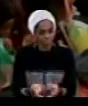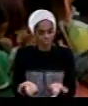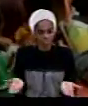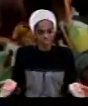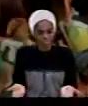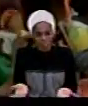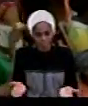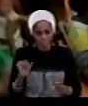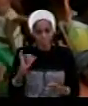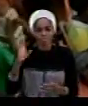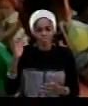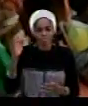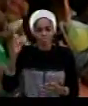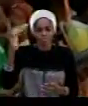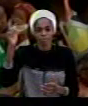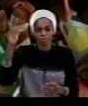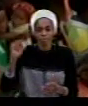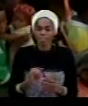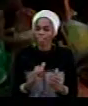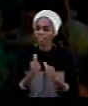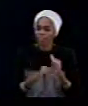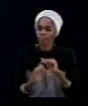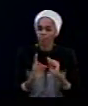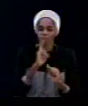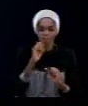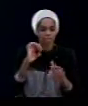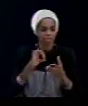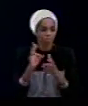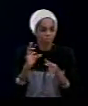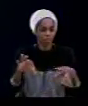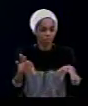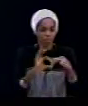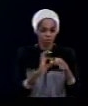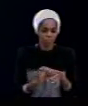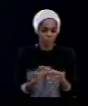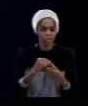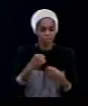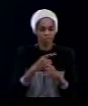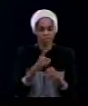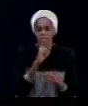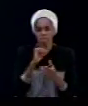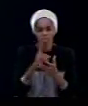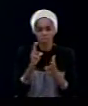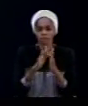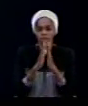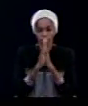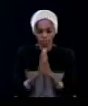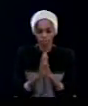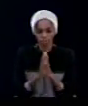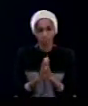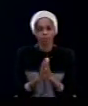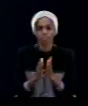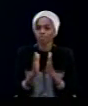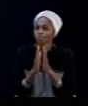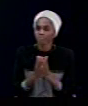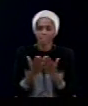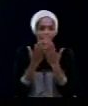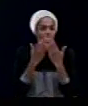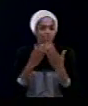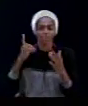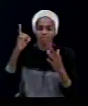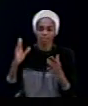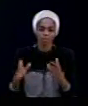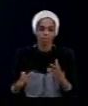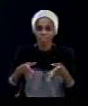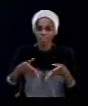and everywhere where we are connected, make sure that we are praying. Make sure that we are praying. Let